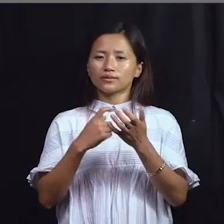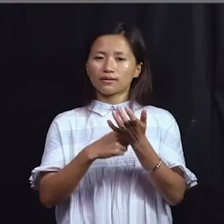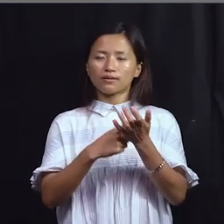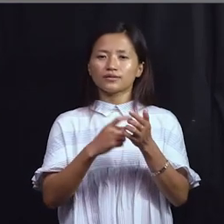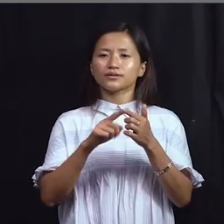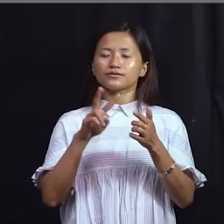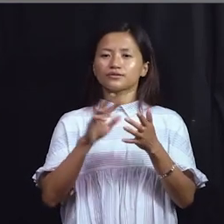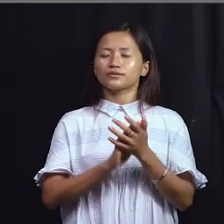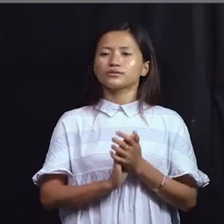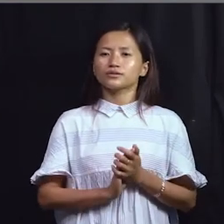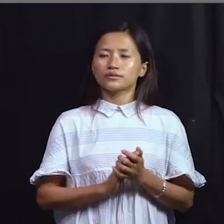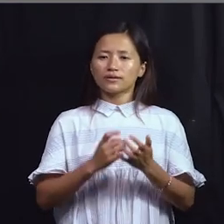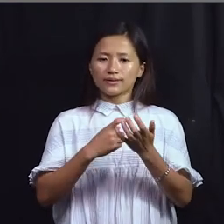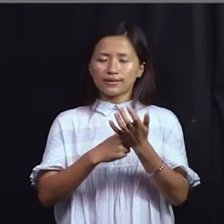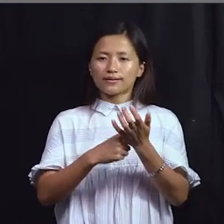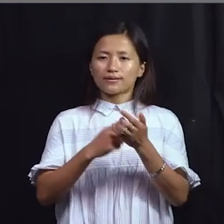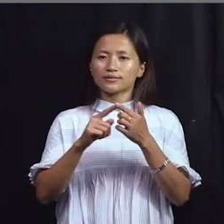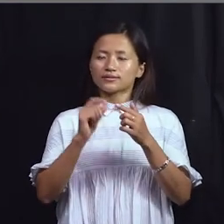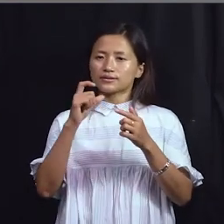revenue receipts?